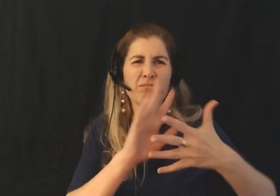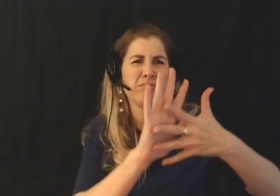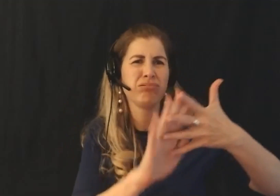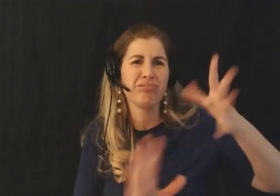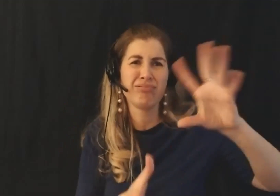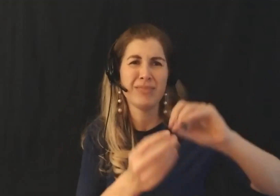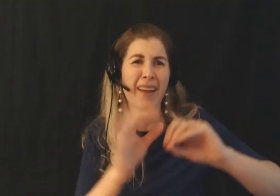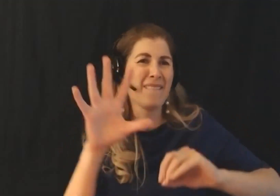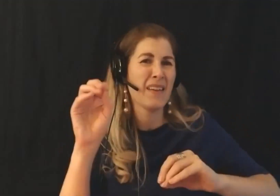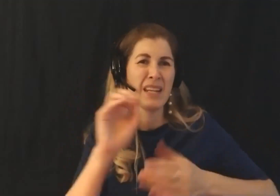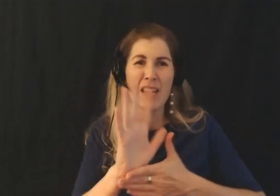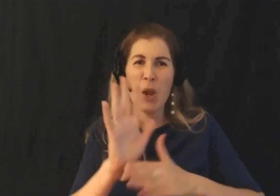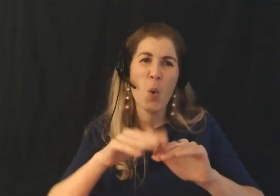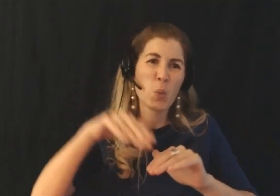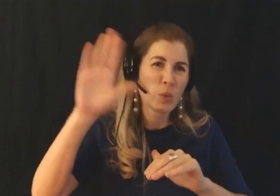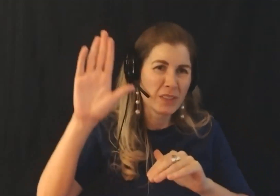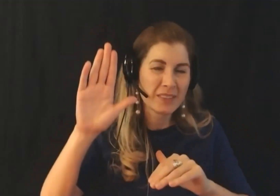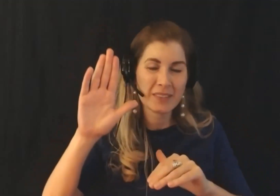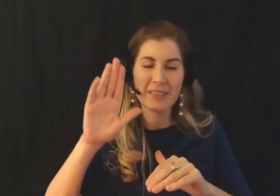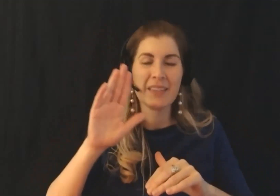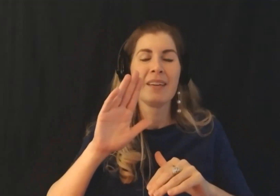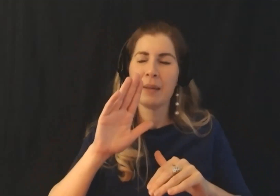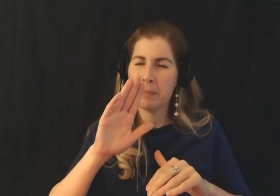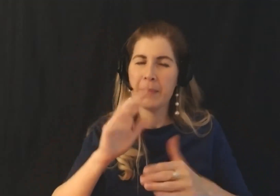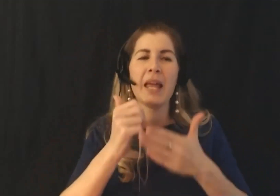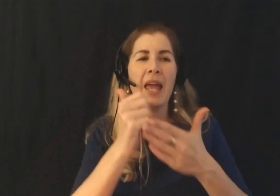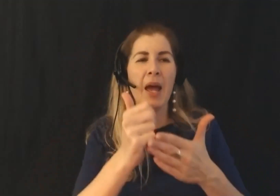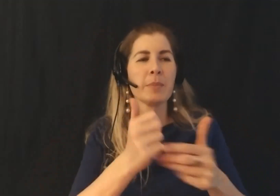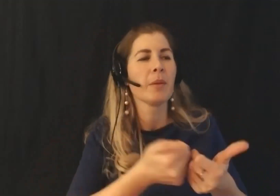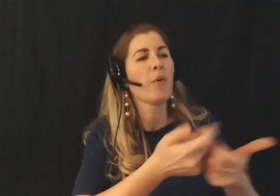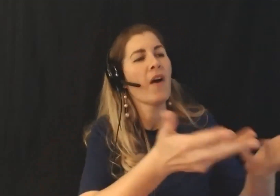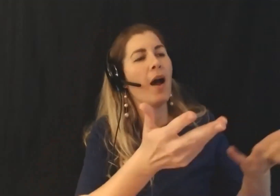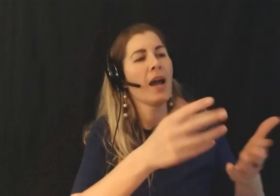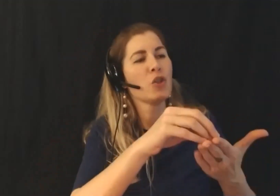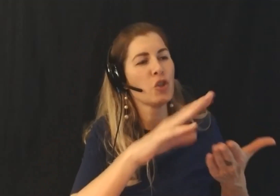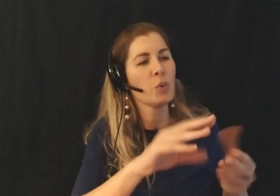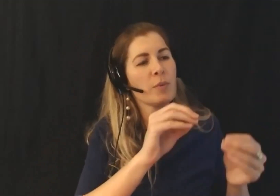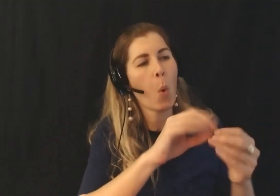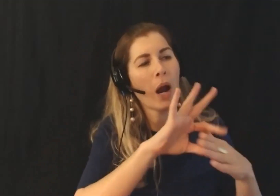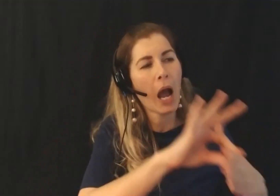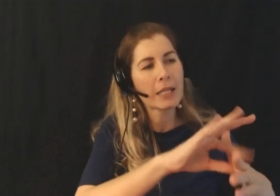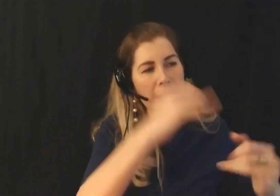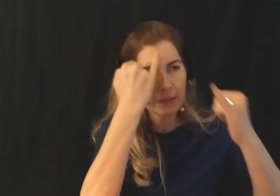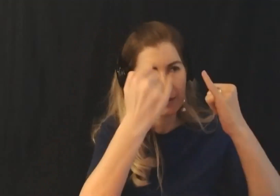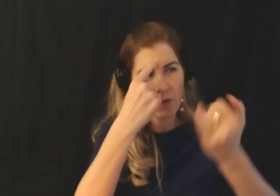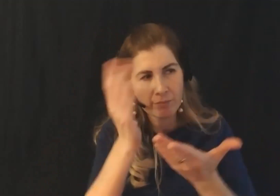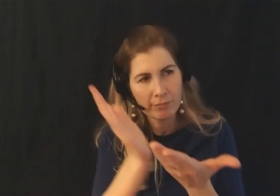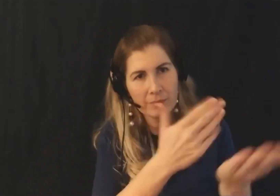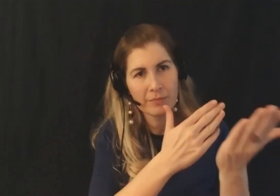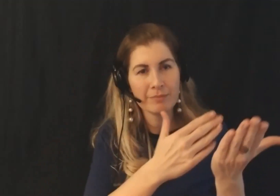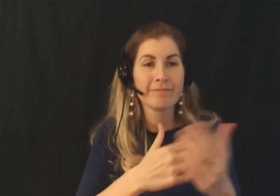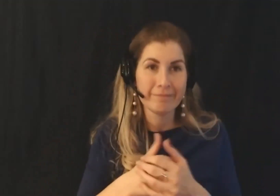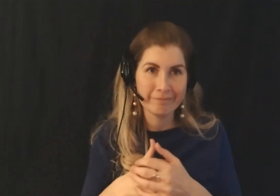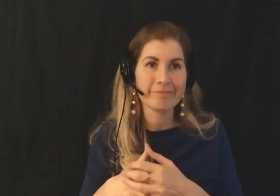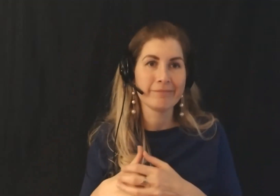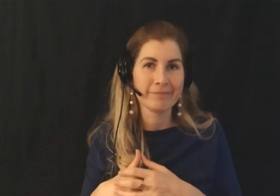there. This was just another way of connecting with our students, of providing them content in a video format, because we could not be